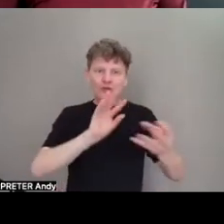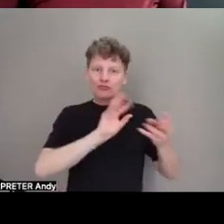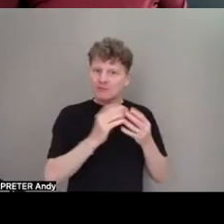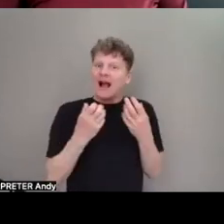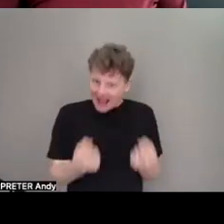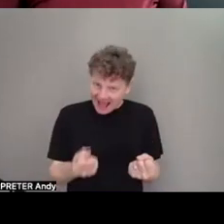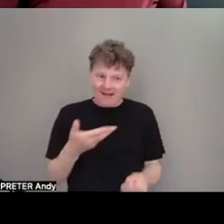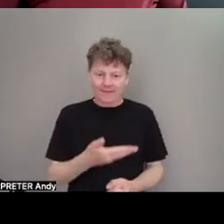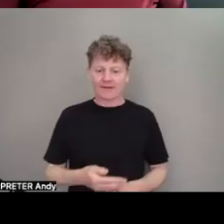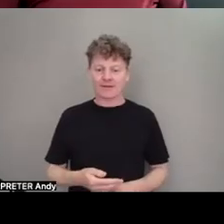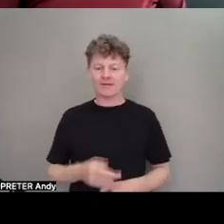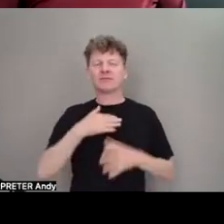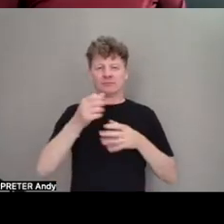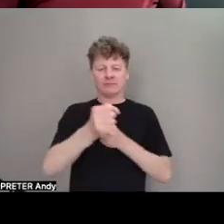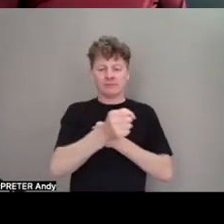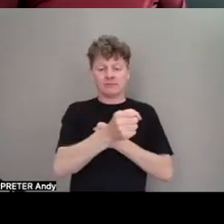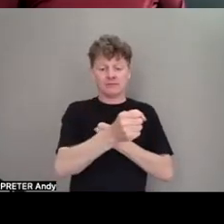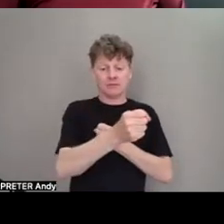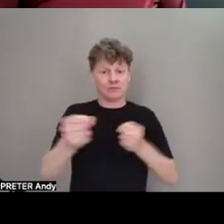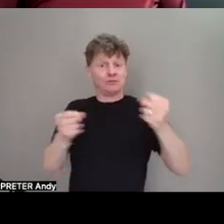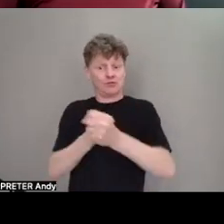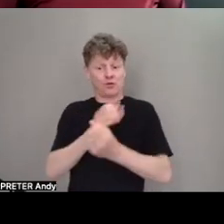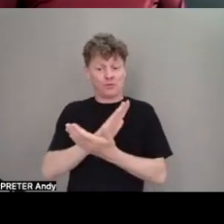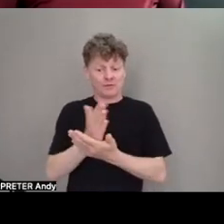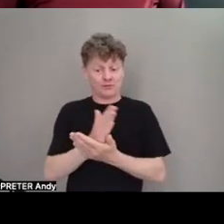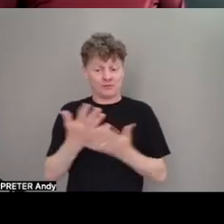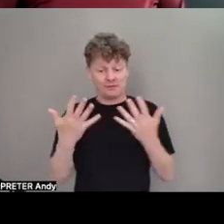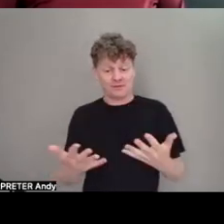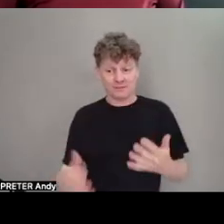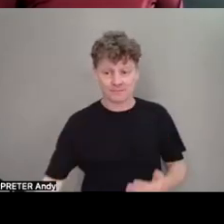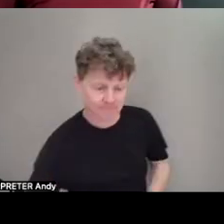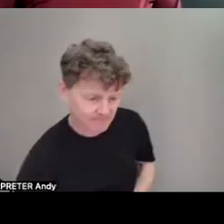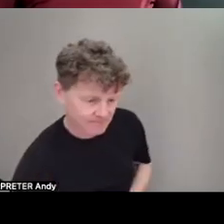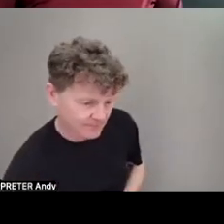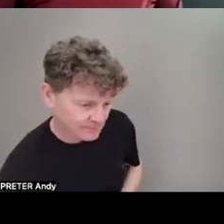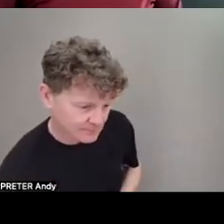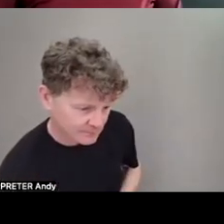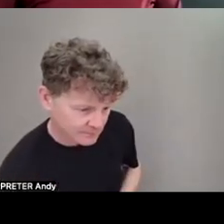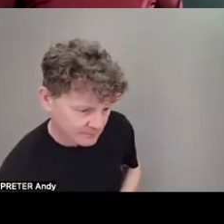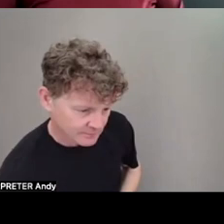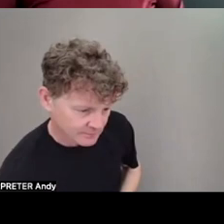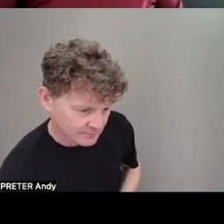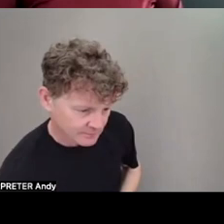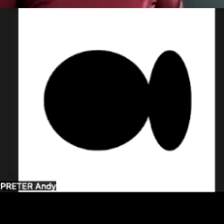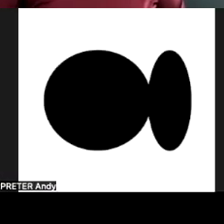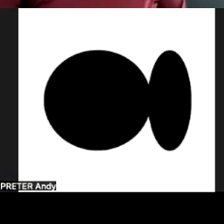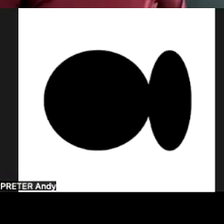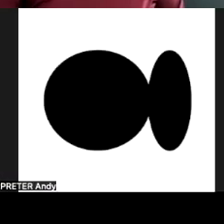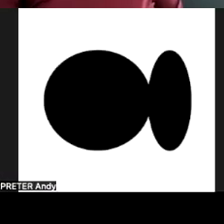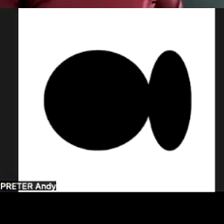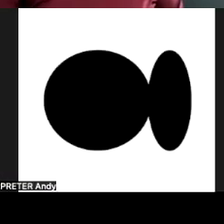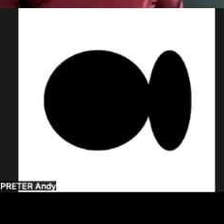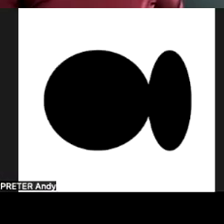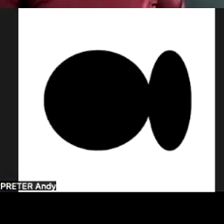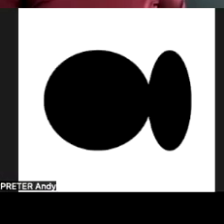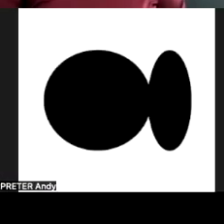In a very recent study, which I will not be talking about in depth today, but I did want to mention it because it's a